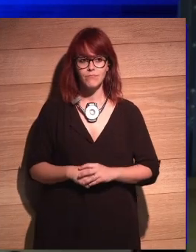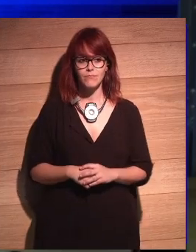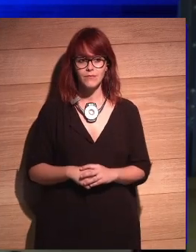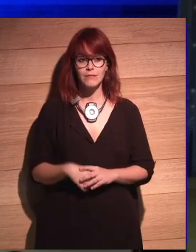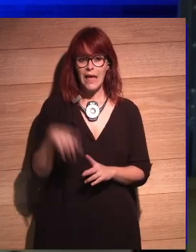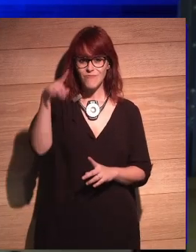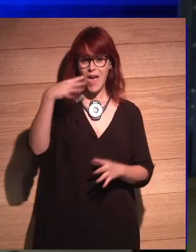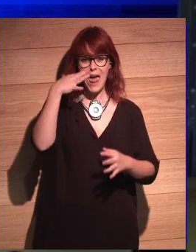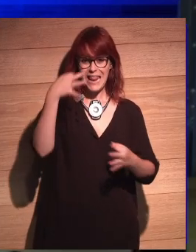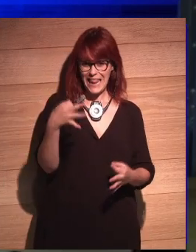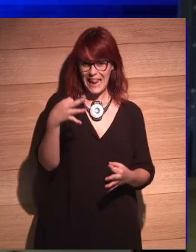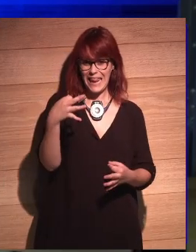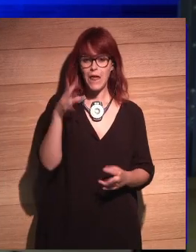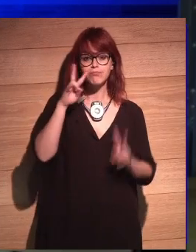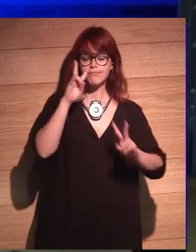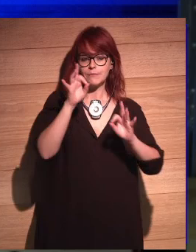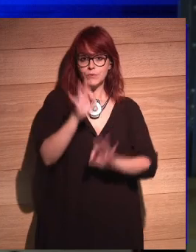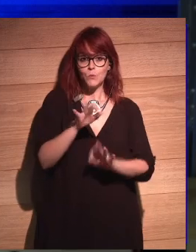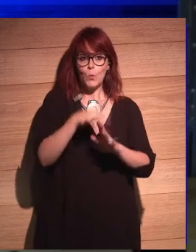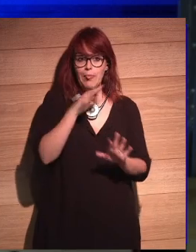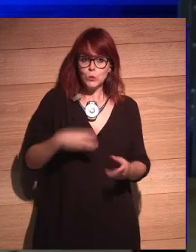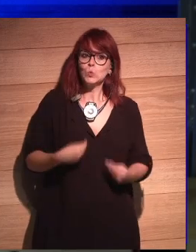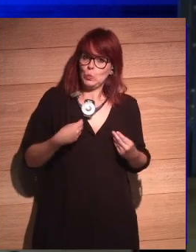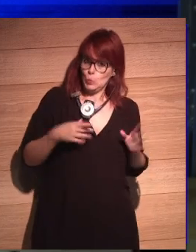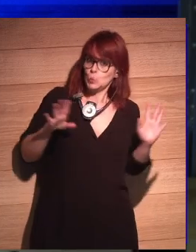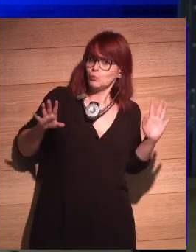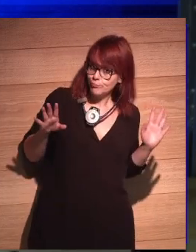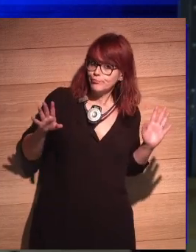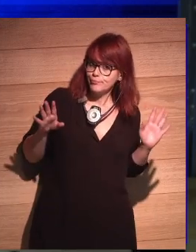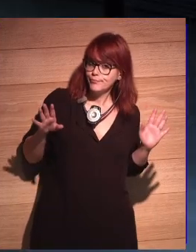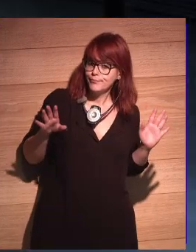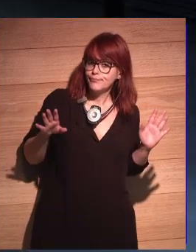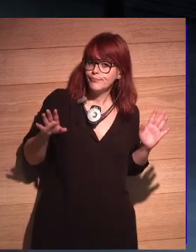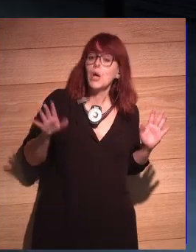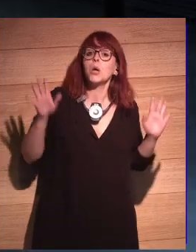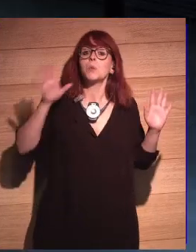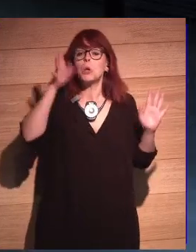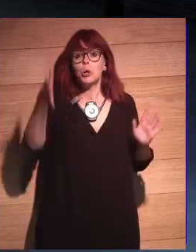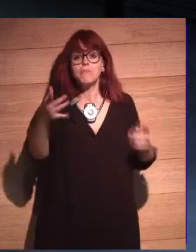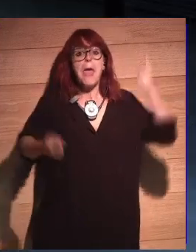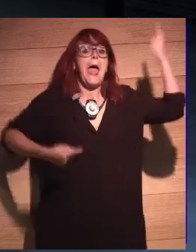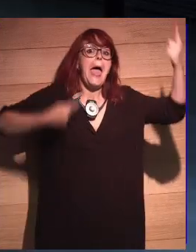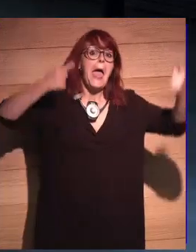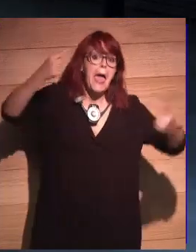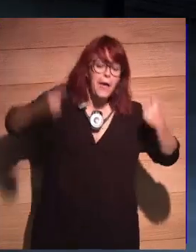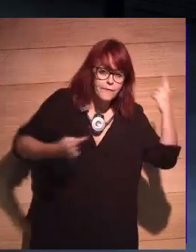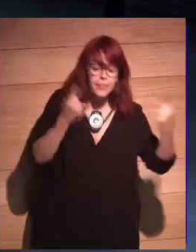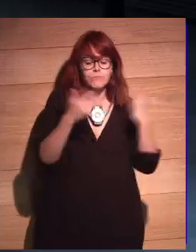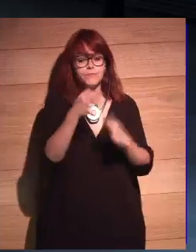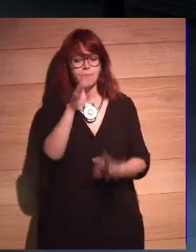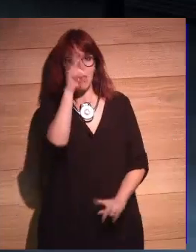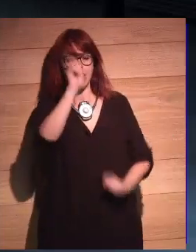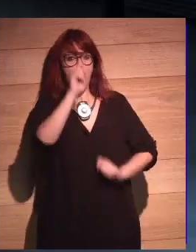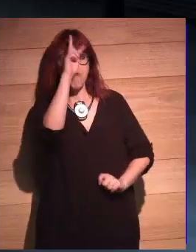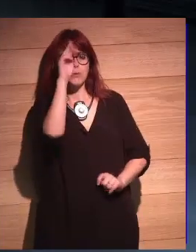also is that it can be quite creepy. You're sitting there, and there's Daleks running across the floor. Suddenly, it's quite creepy because